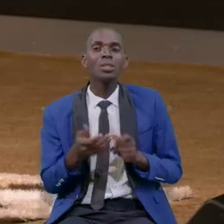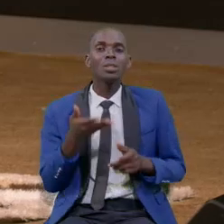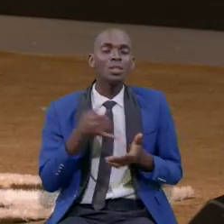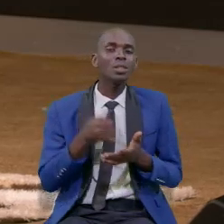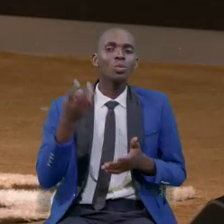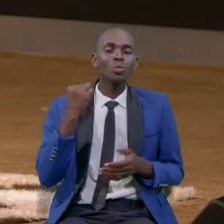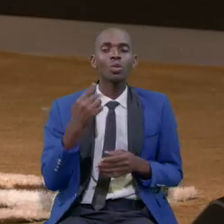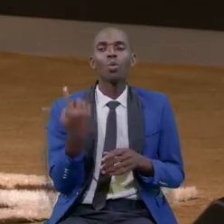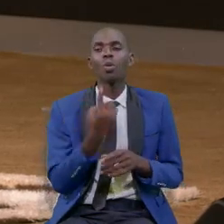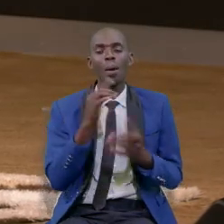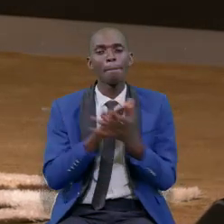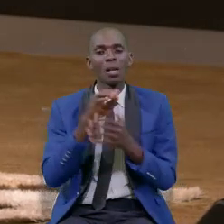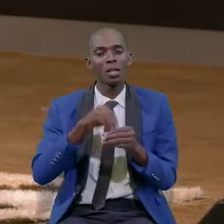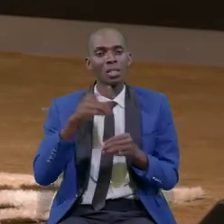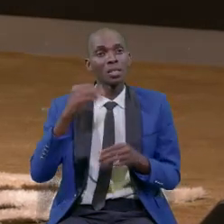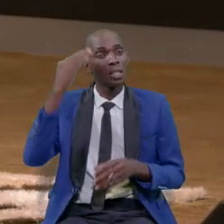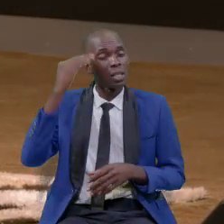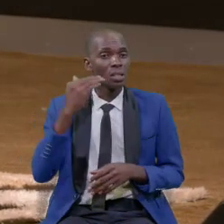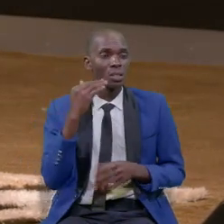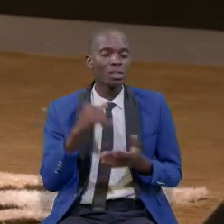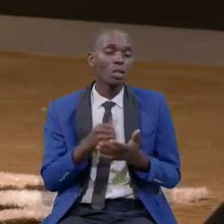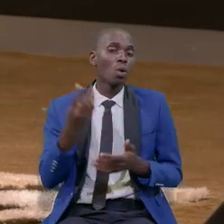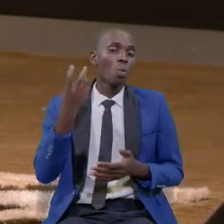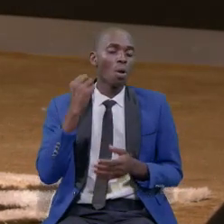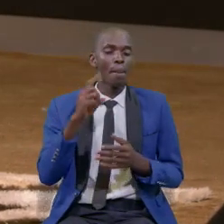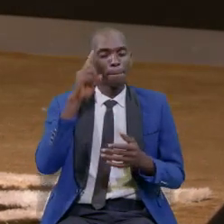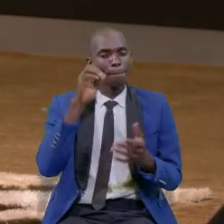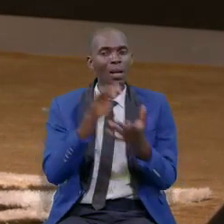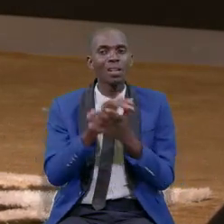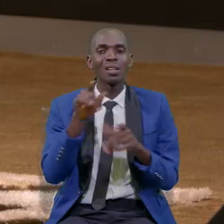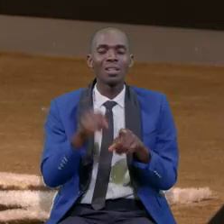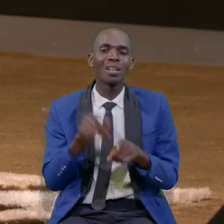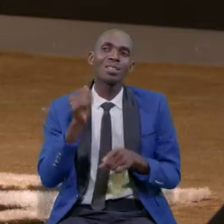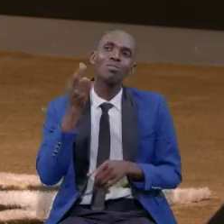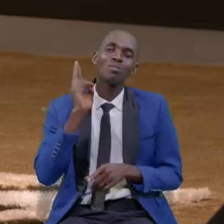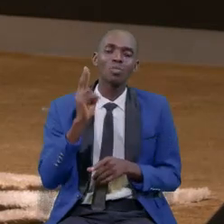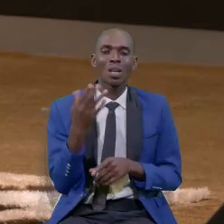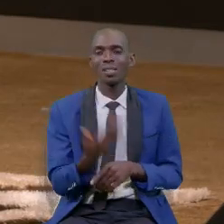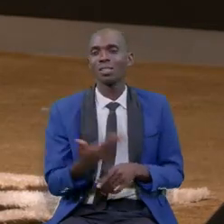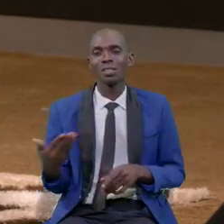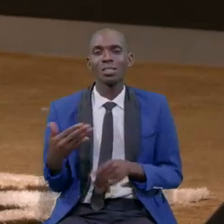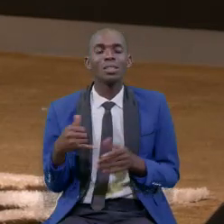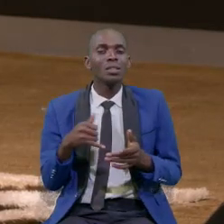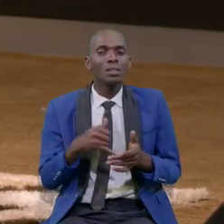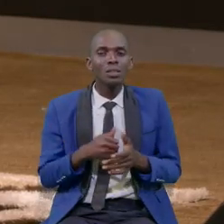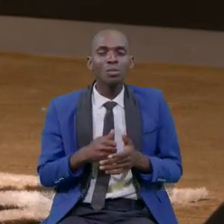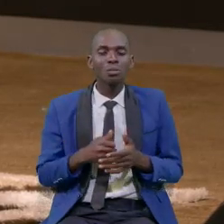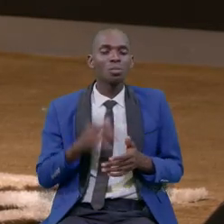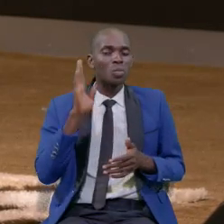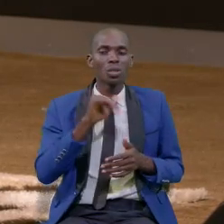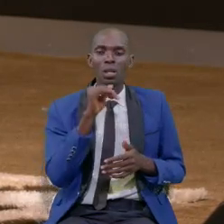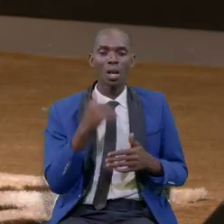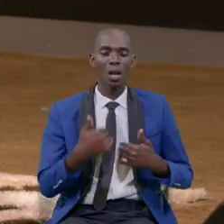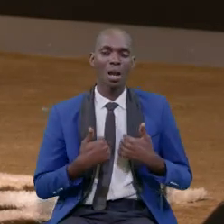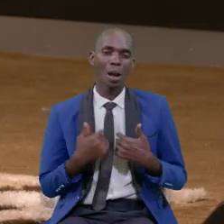the head. It was believe like an historical thing. It wasn't a belief